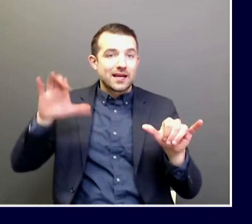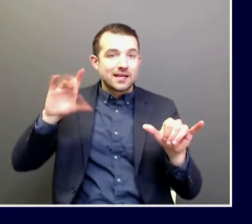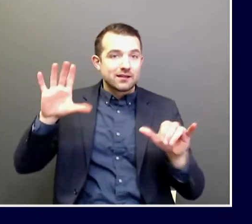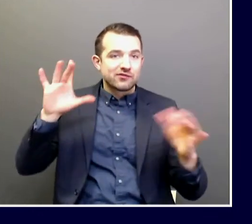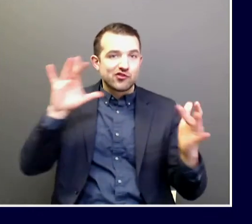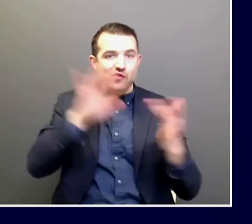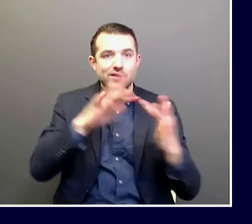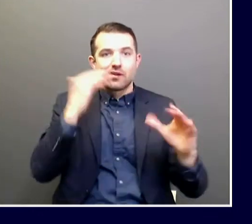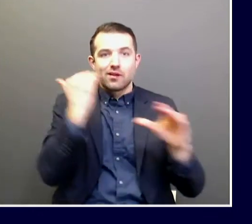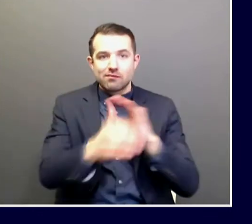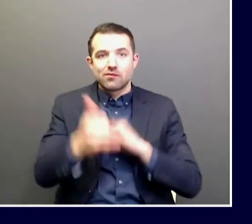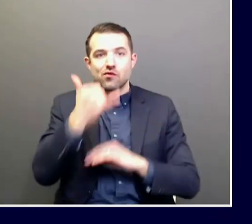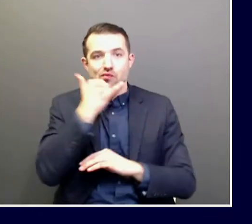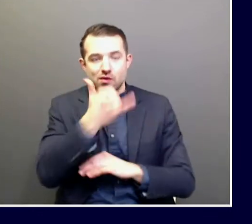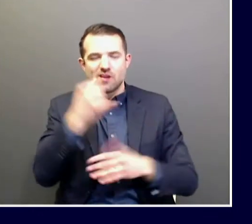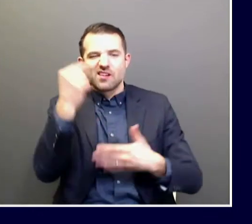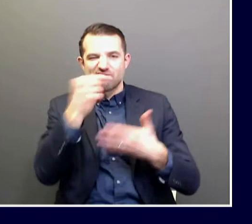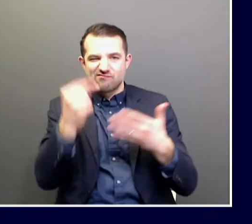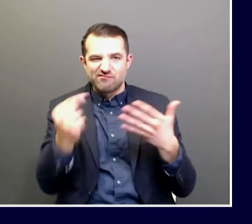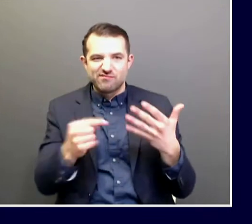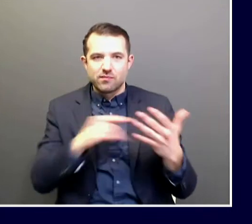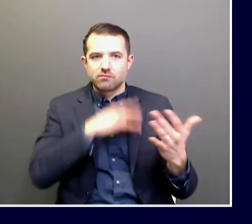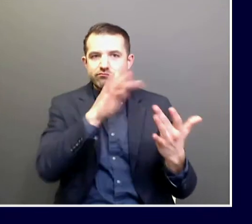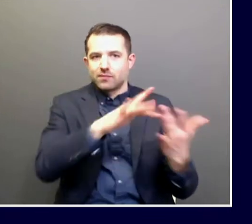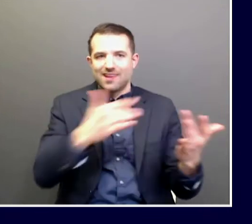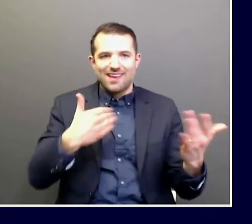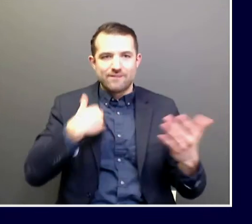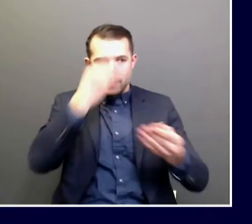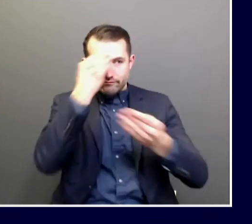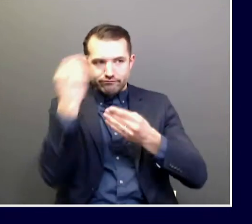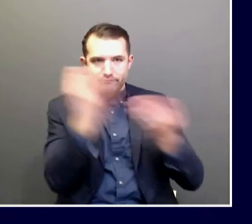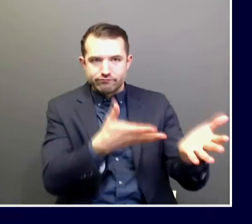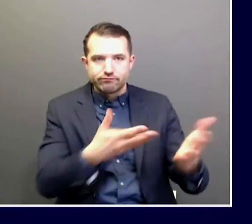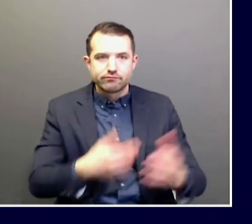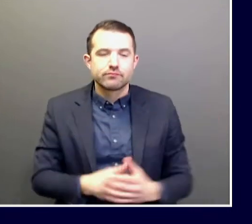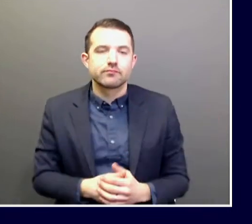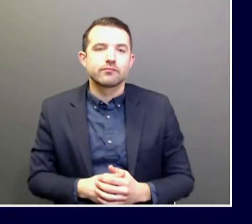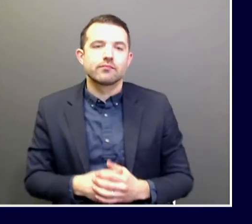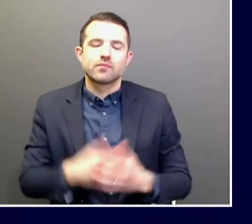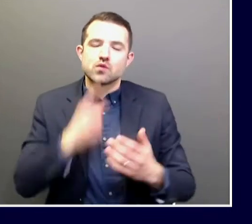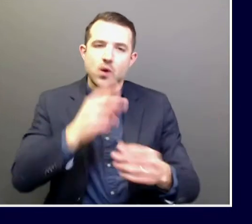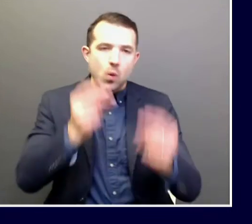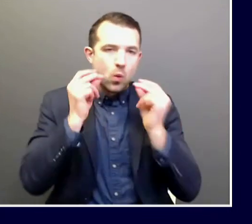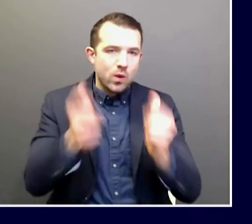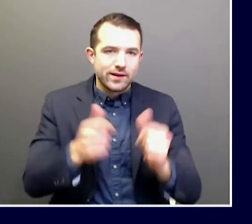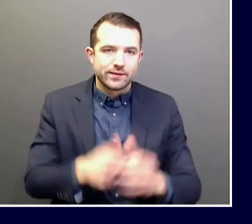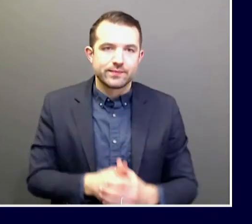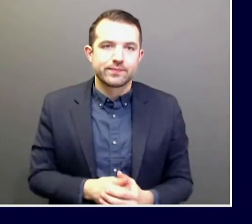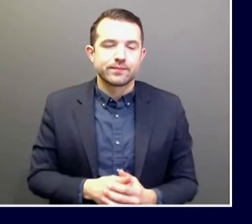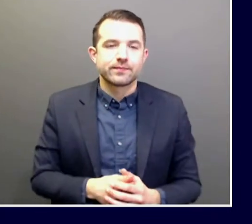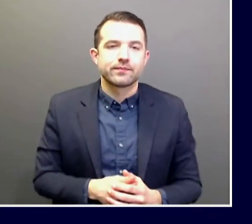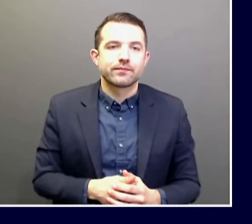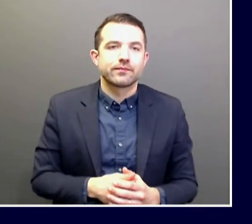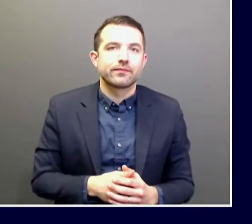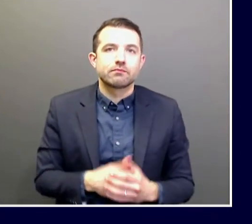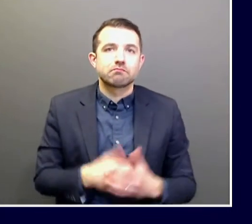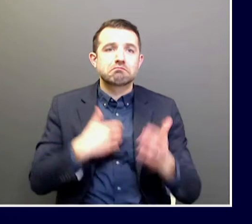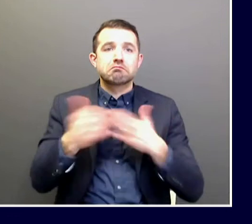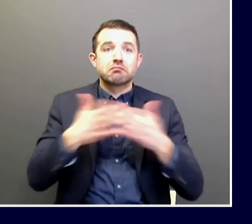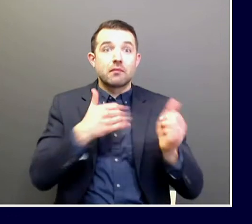bottom line is if you test positive, you'll find out, regardless of what the backlog stands